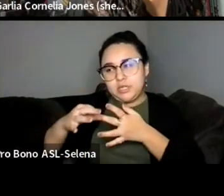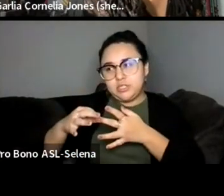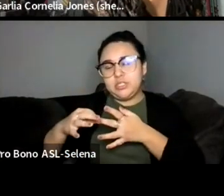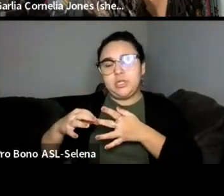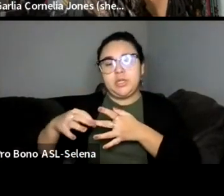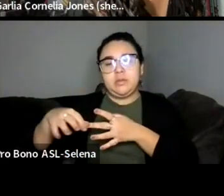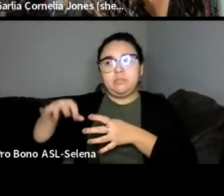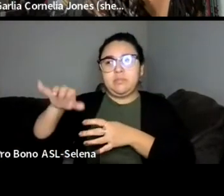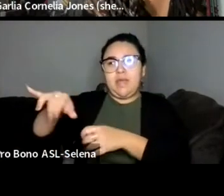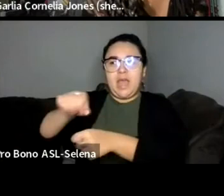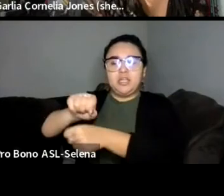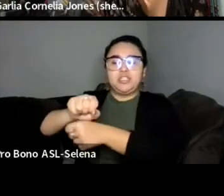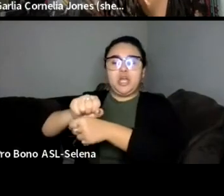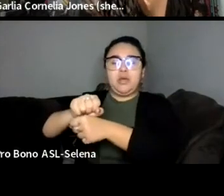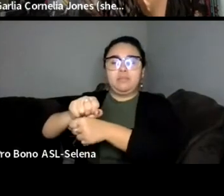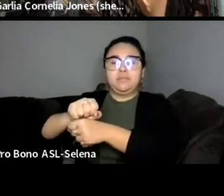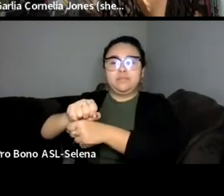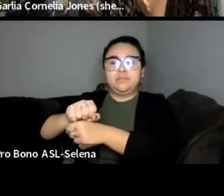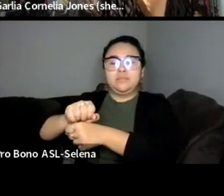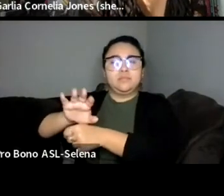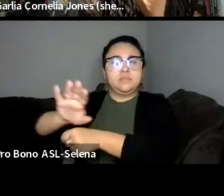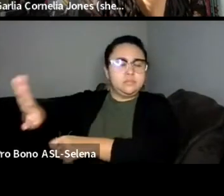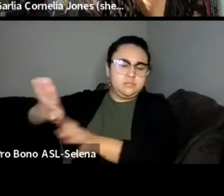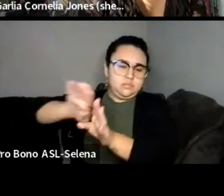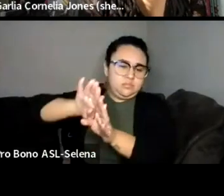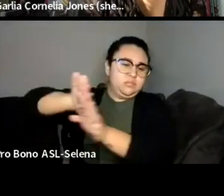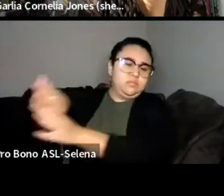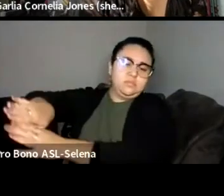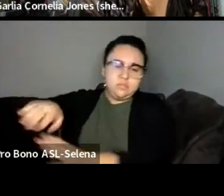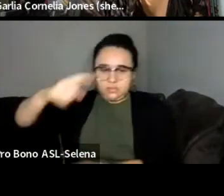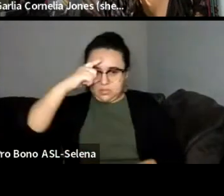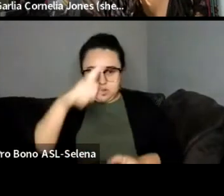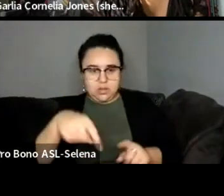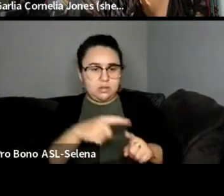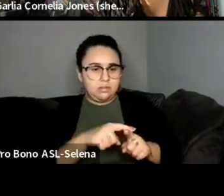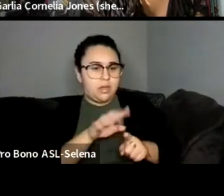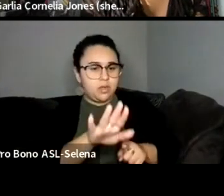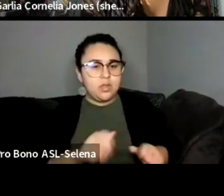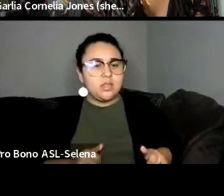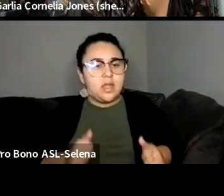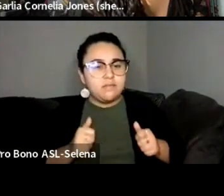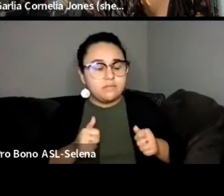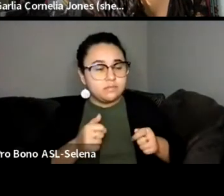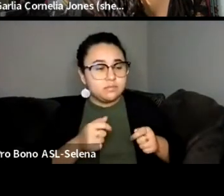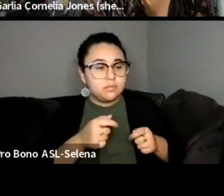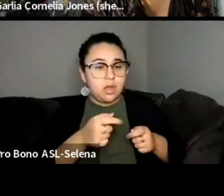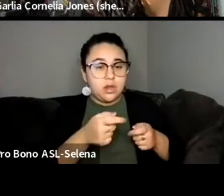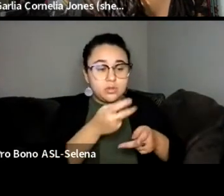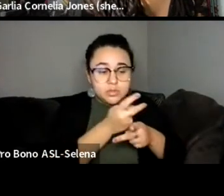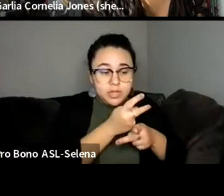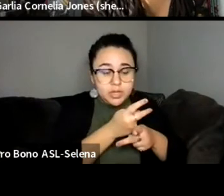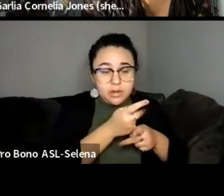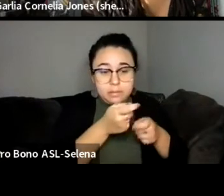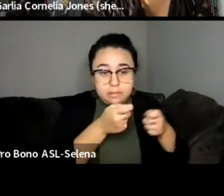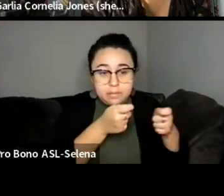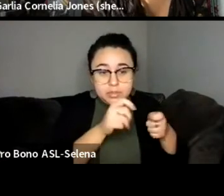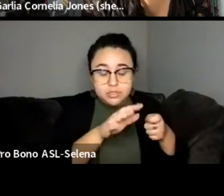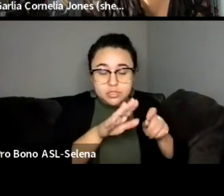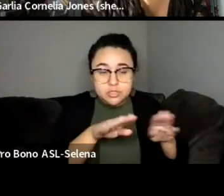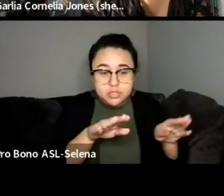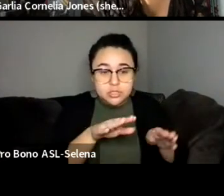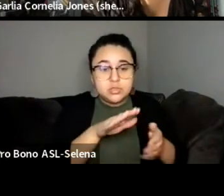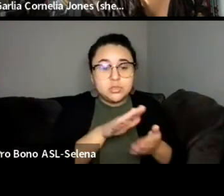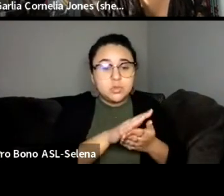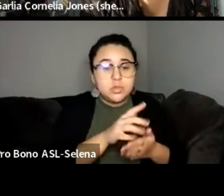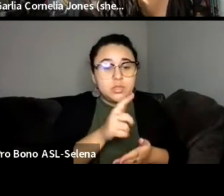about the places in your life where you're managing things. Are you managing your child's school lunches? Are you doing your laundry once a